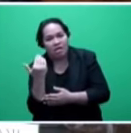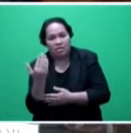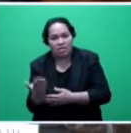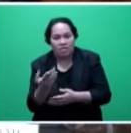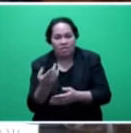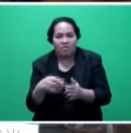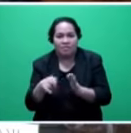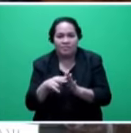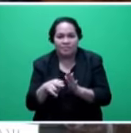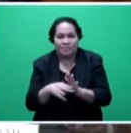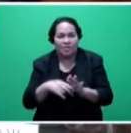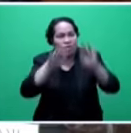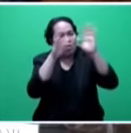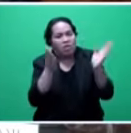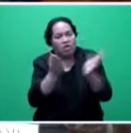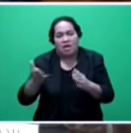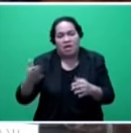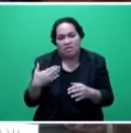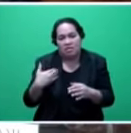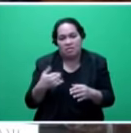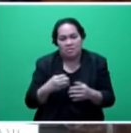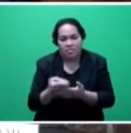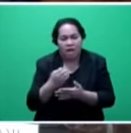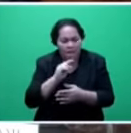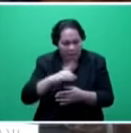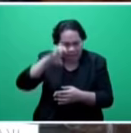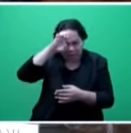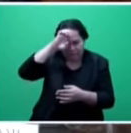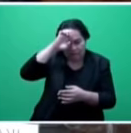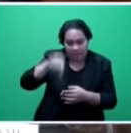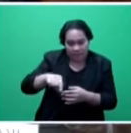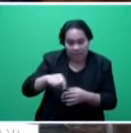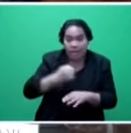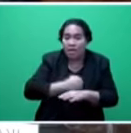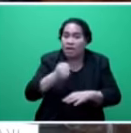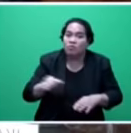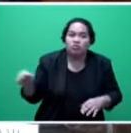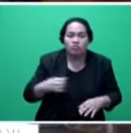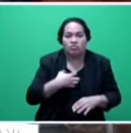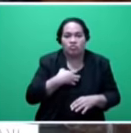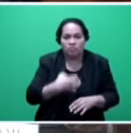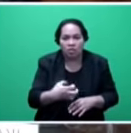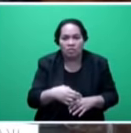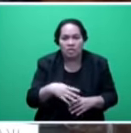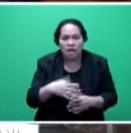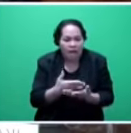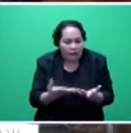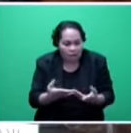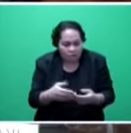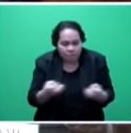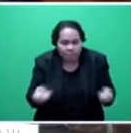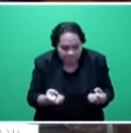a healthy world environment. But I would have expected the government to take significant measures to generate domestic